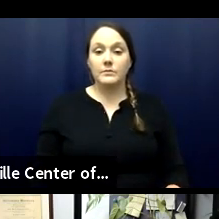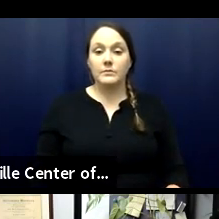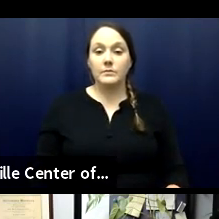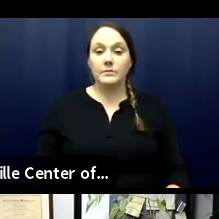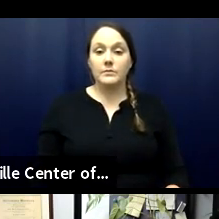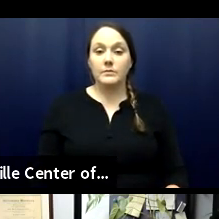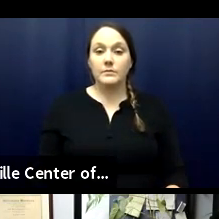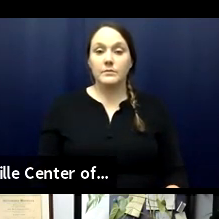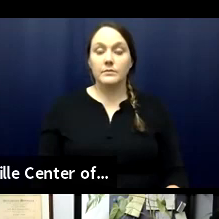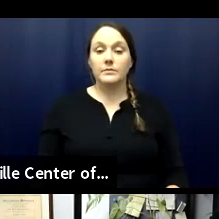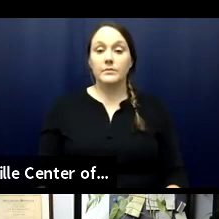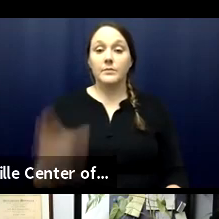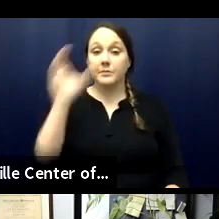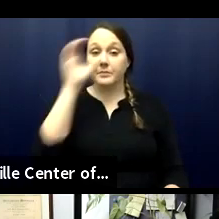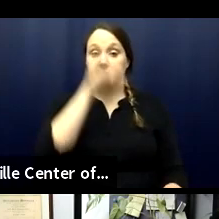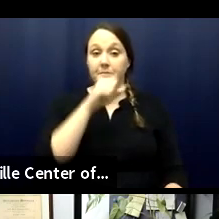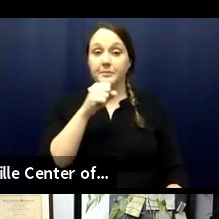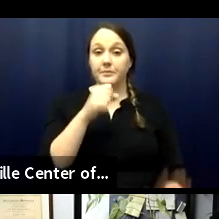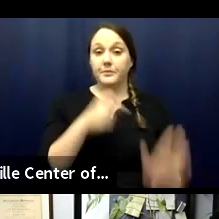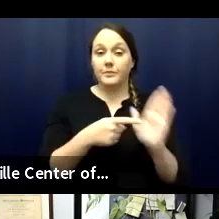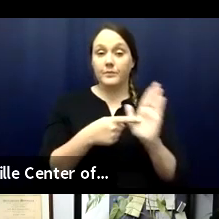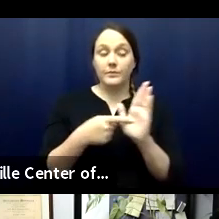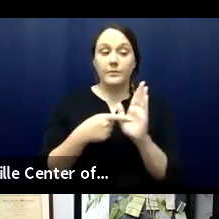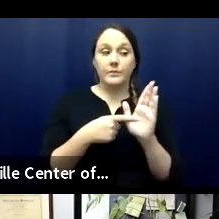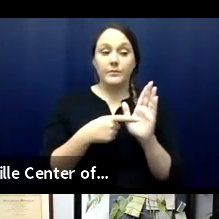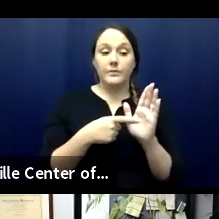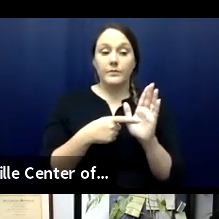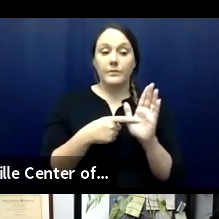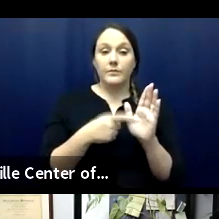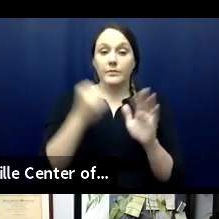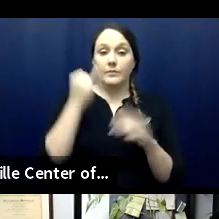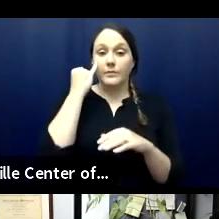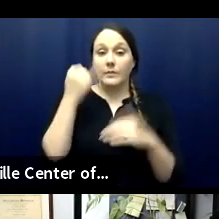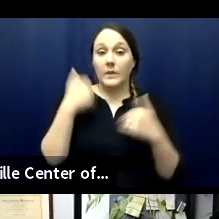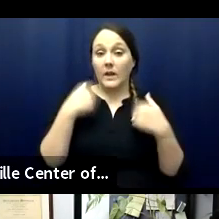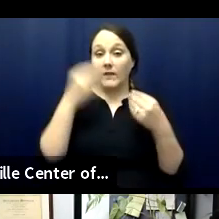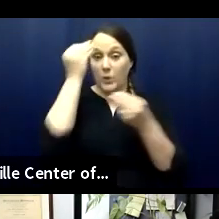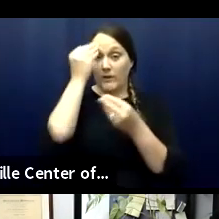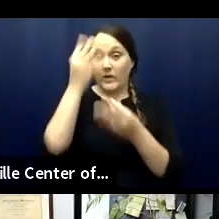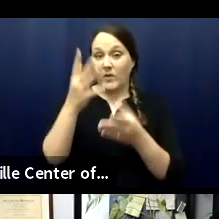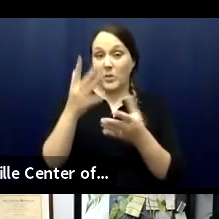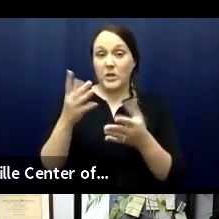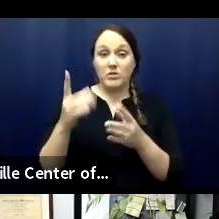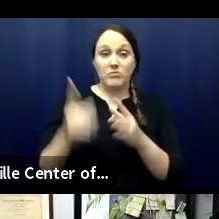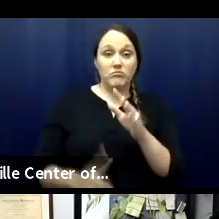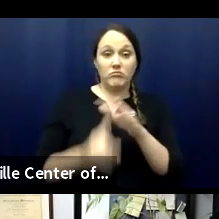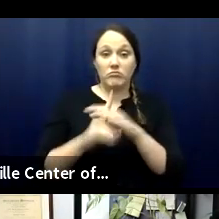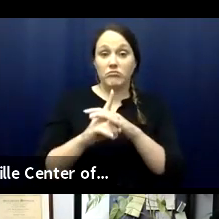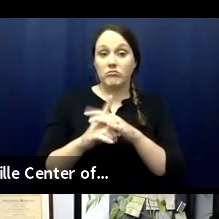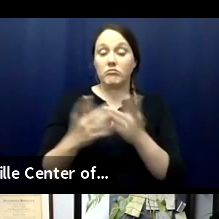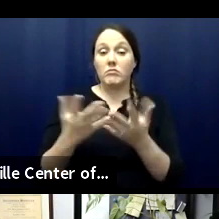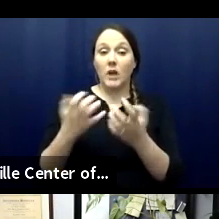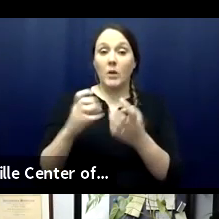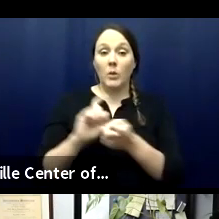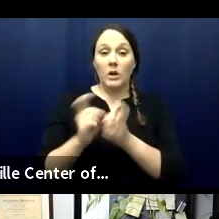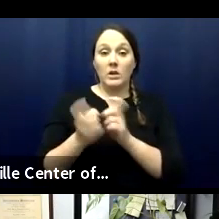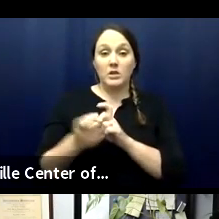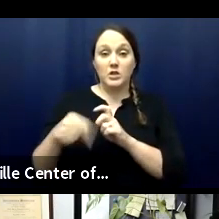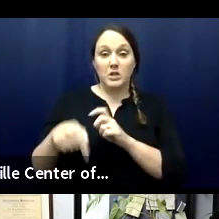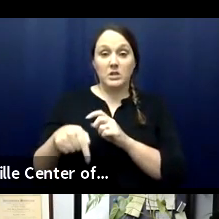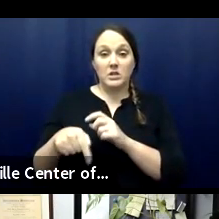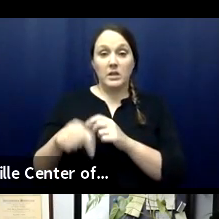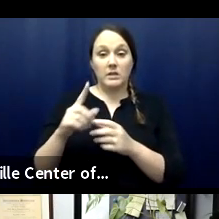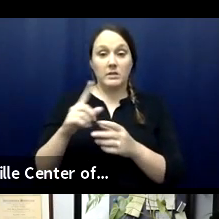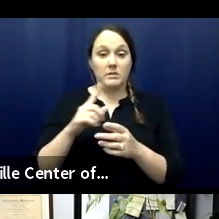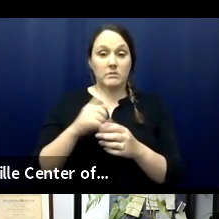Sorry. I guess I would point out, if we have information that comes up that we may wish to change this per what Dr.